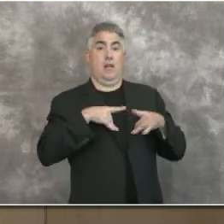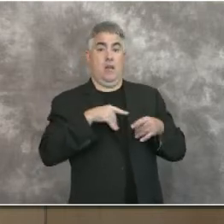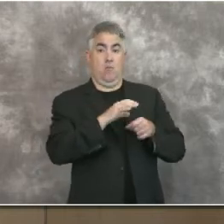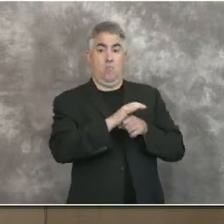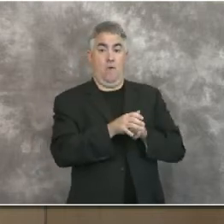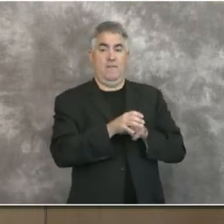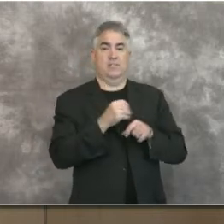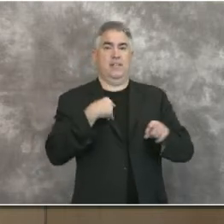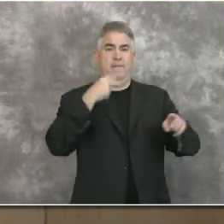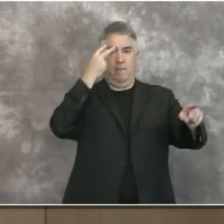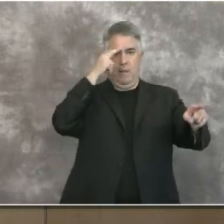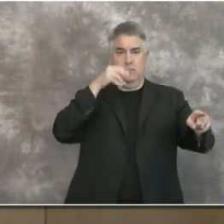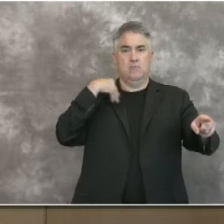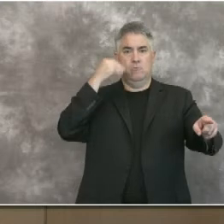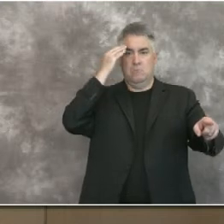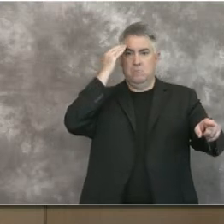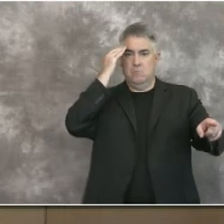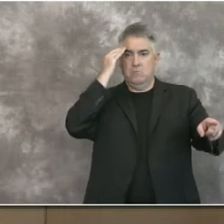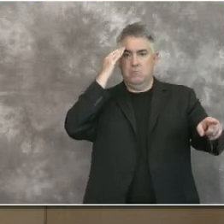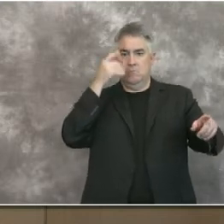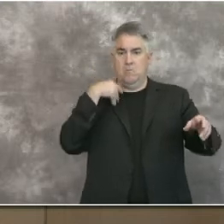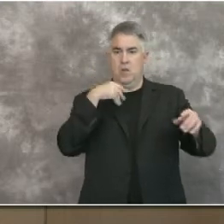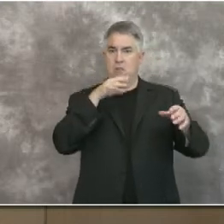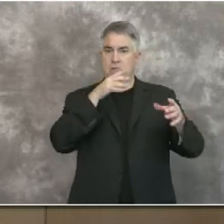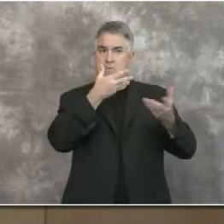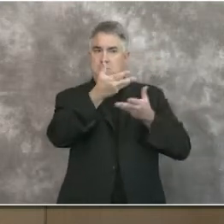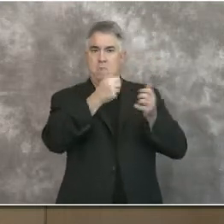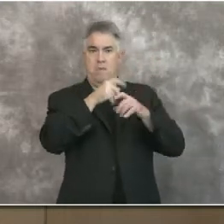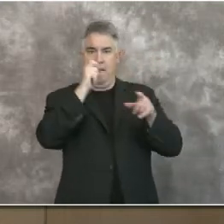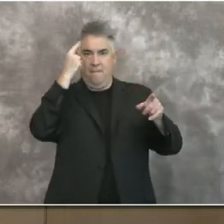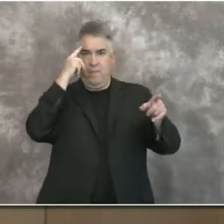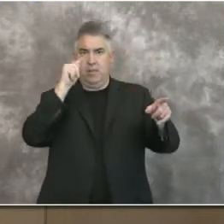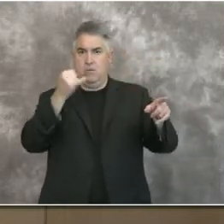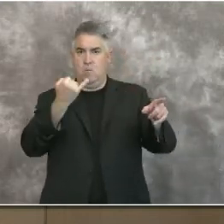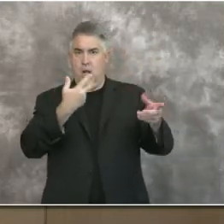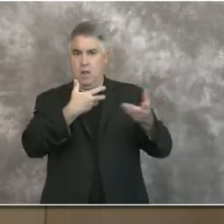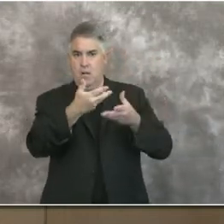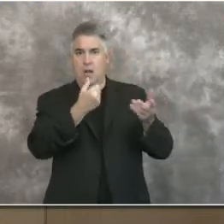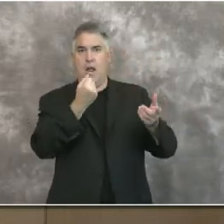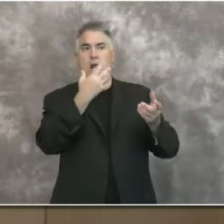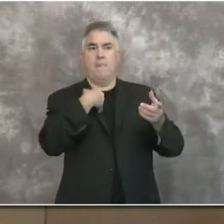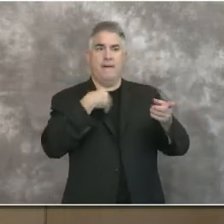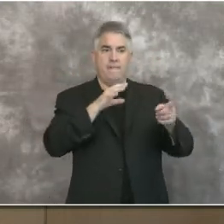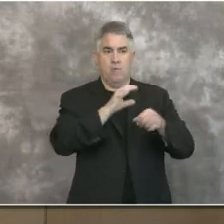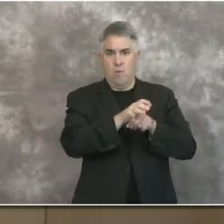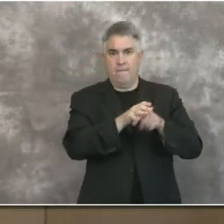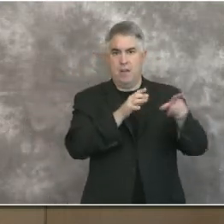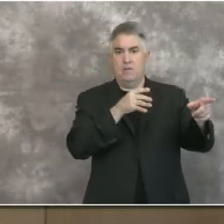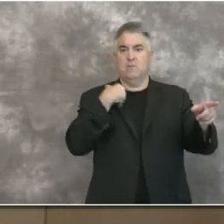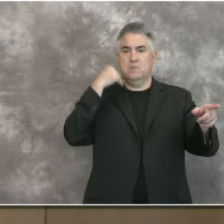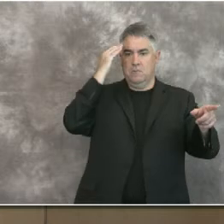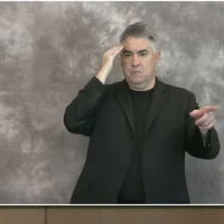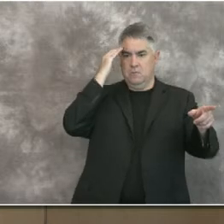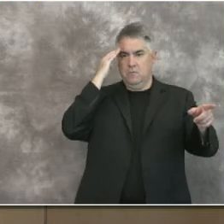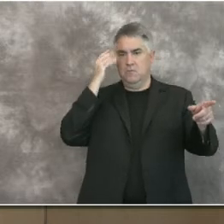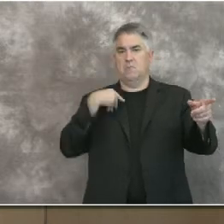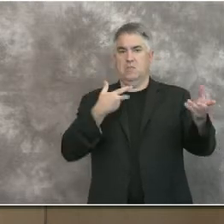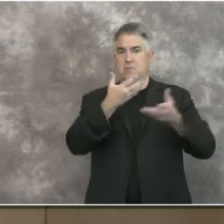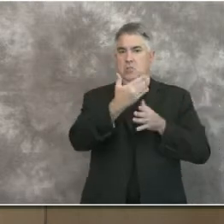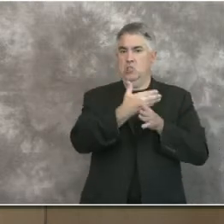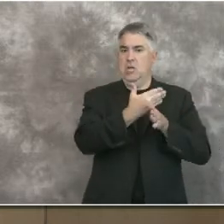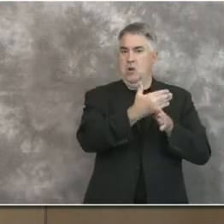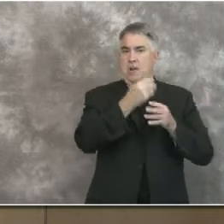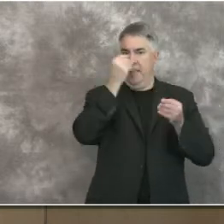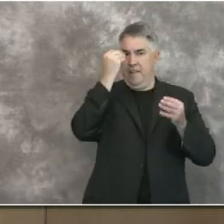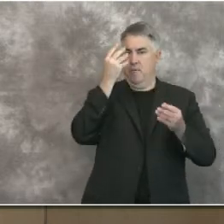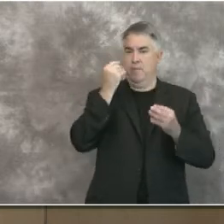have close relationships with the Mexican government, and they share with us what's going on their side of the border. Last